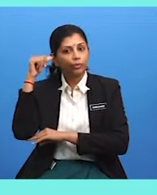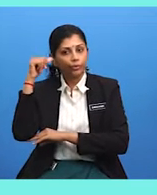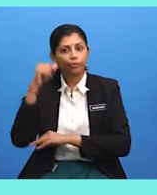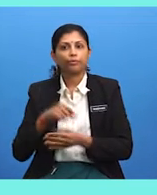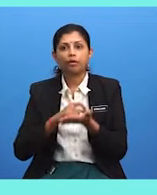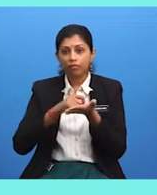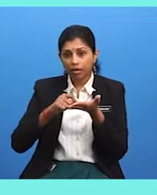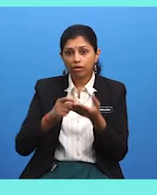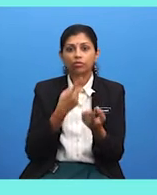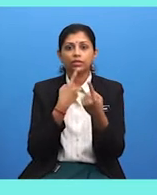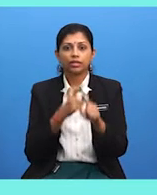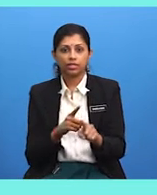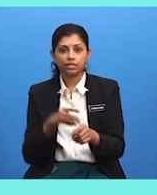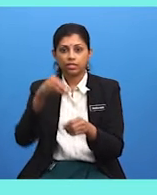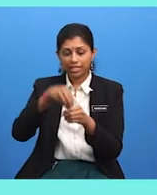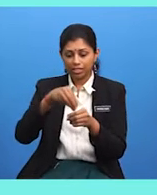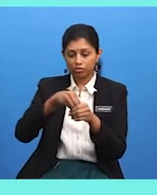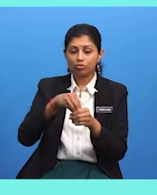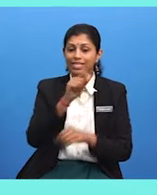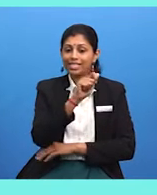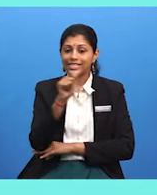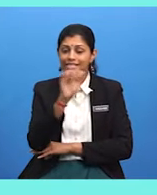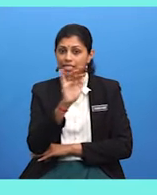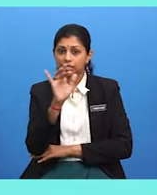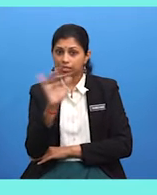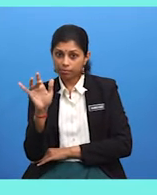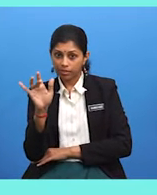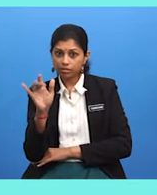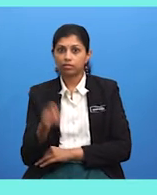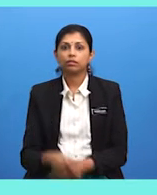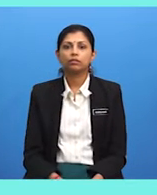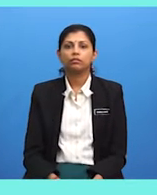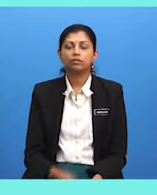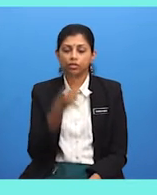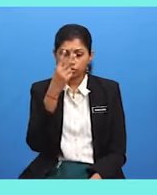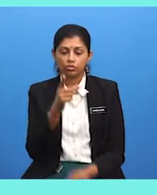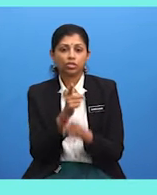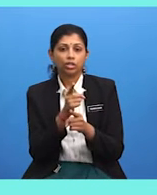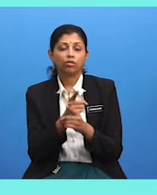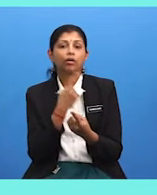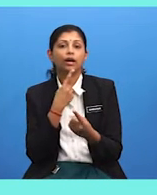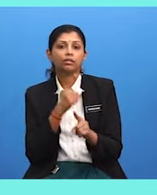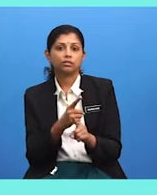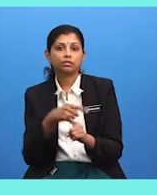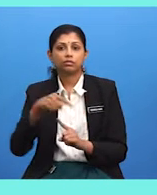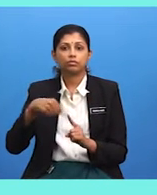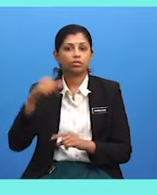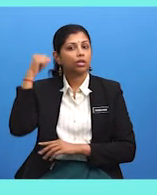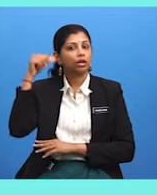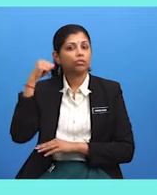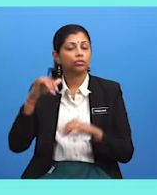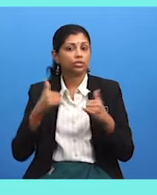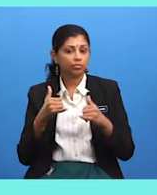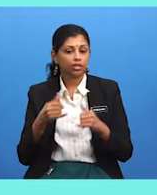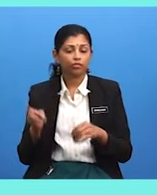text and write down the answers in the spaces provided. Check your answers when the audio